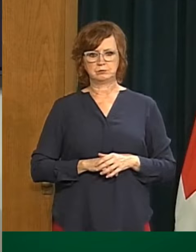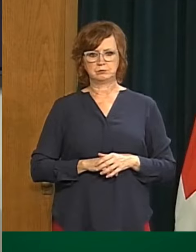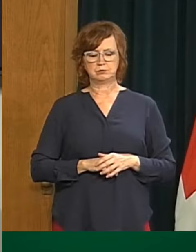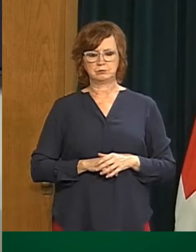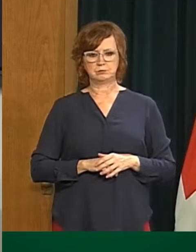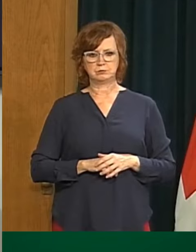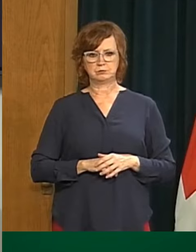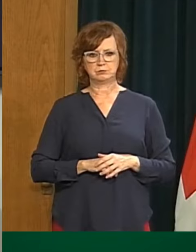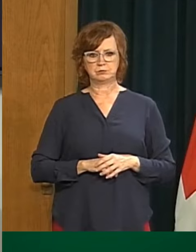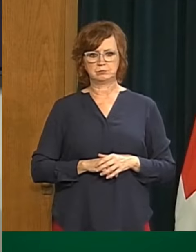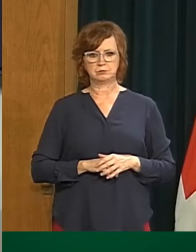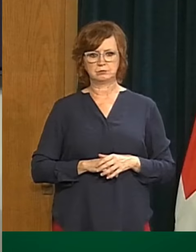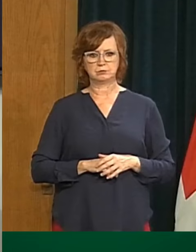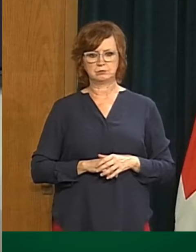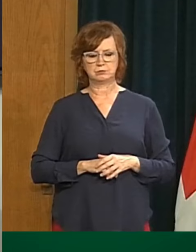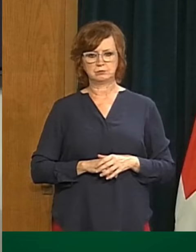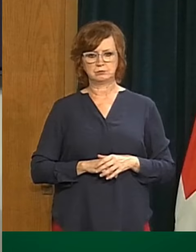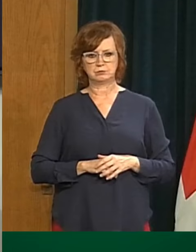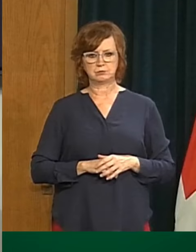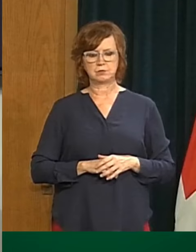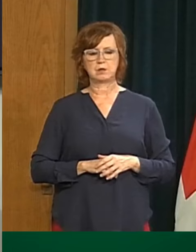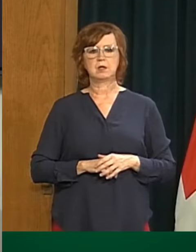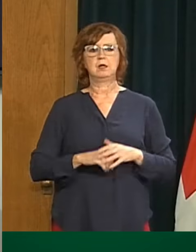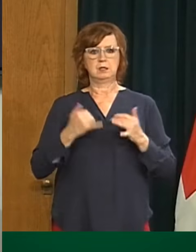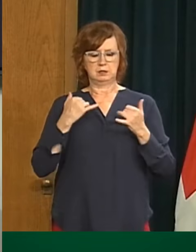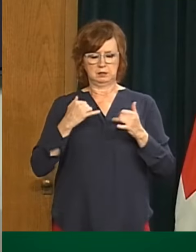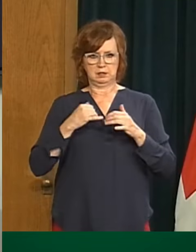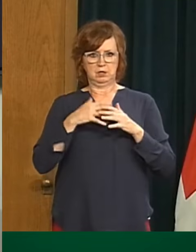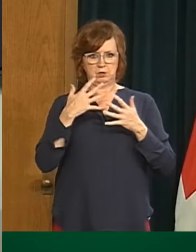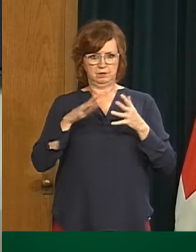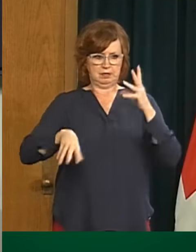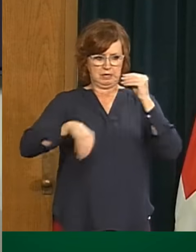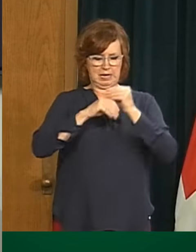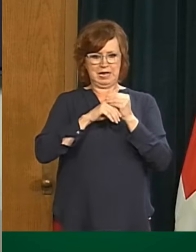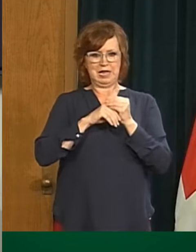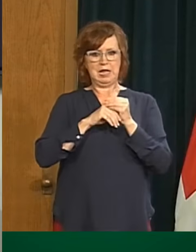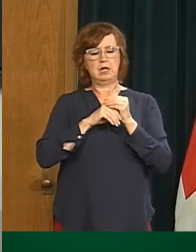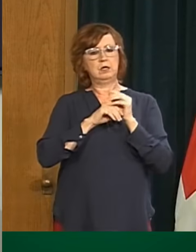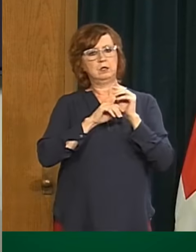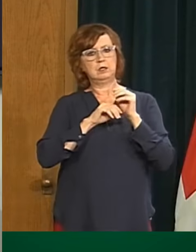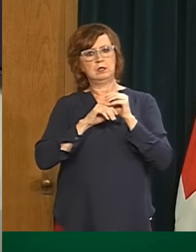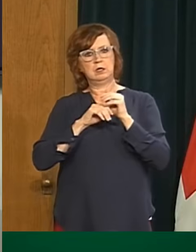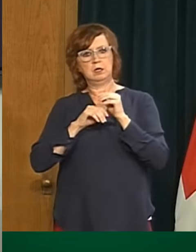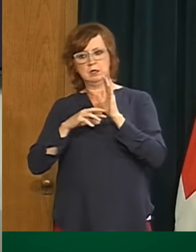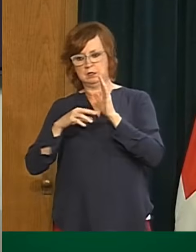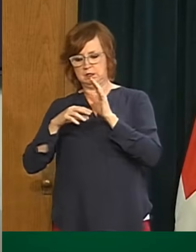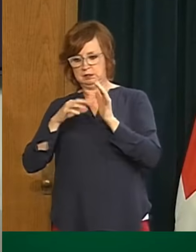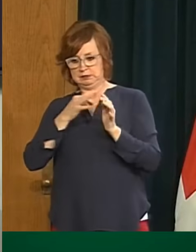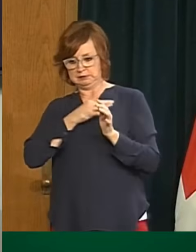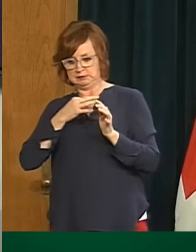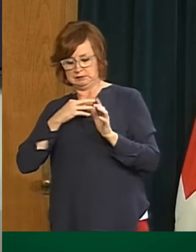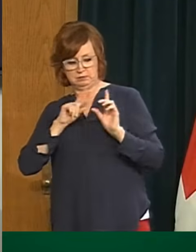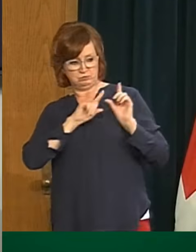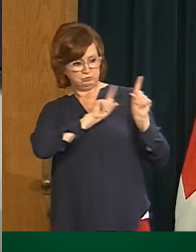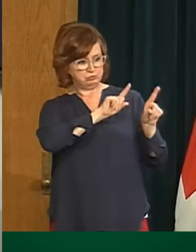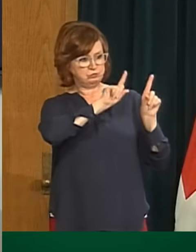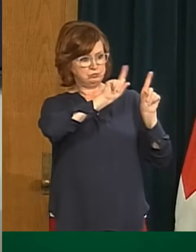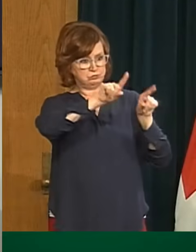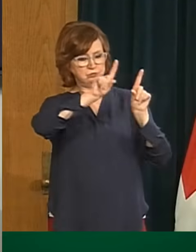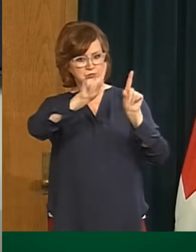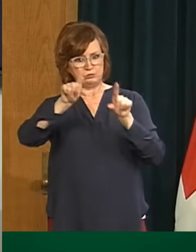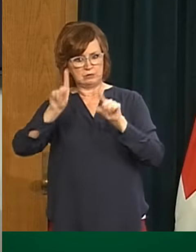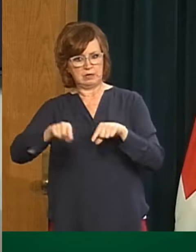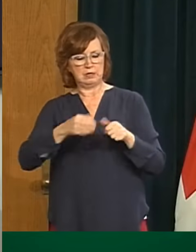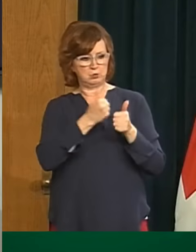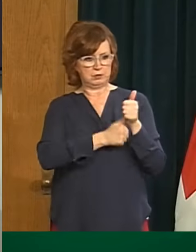because contact tracing and testing didn't seem to be working to contain the virus in there? Can you say why these 2